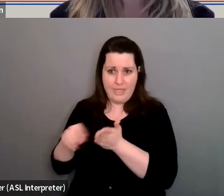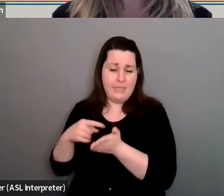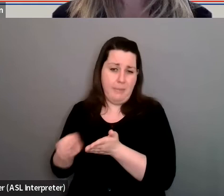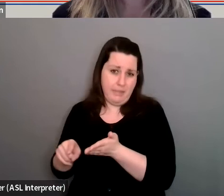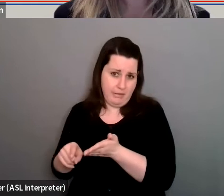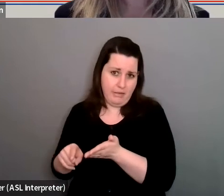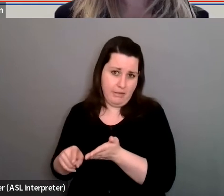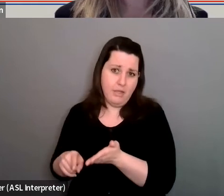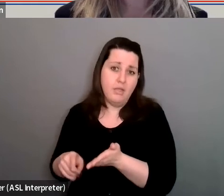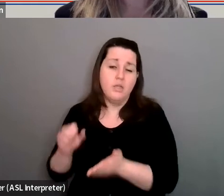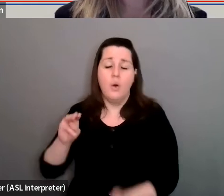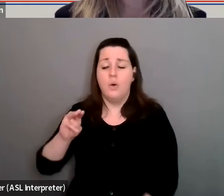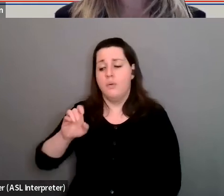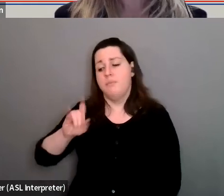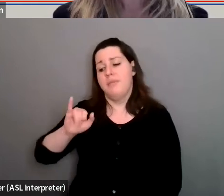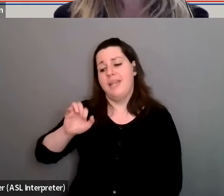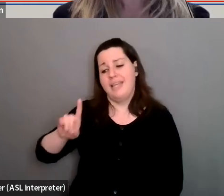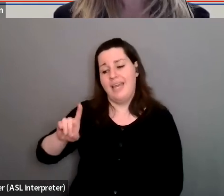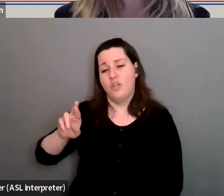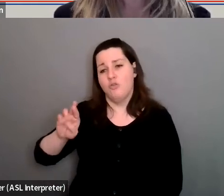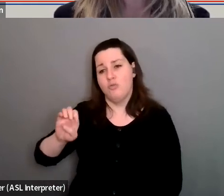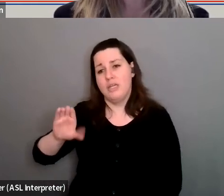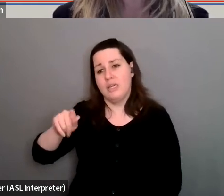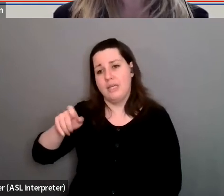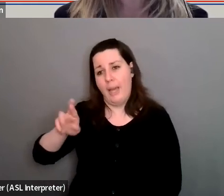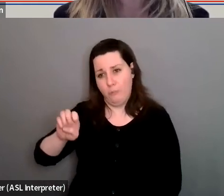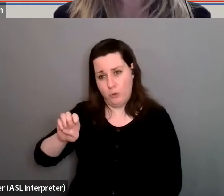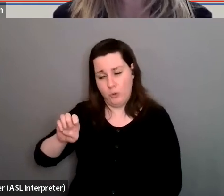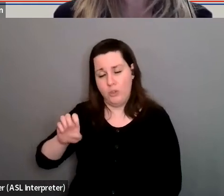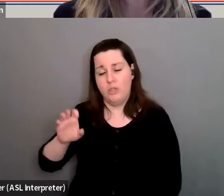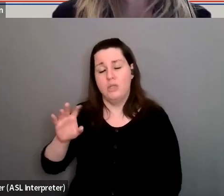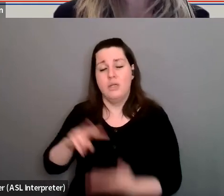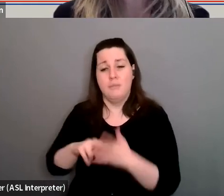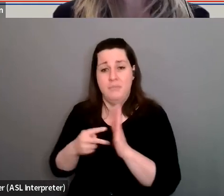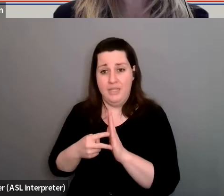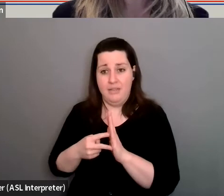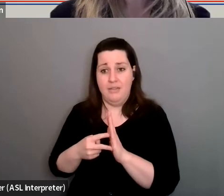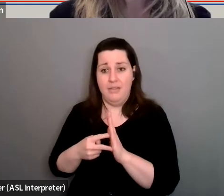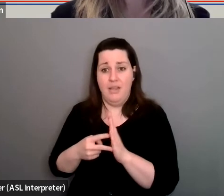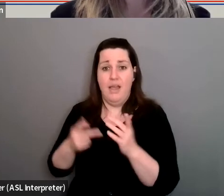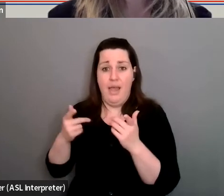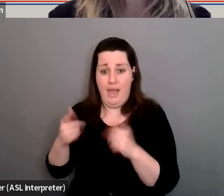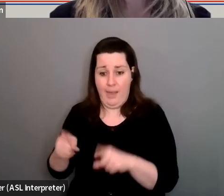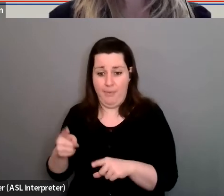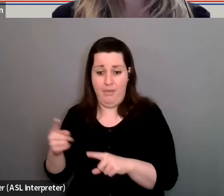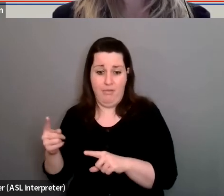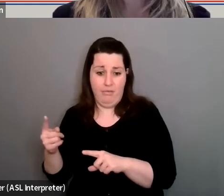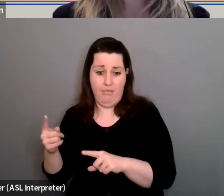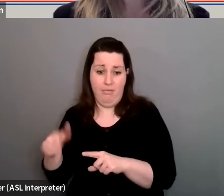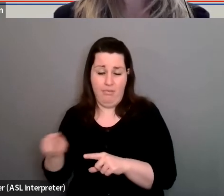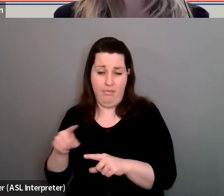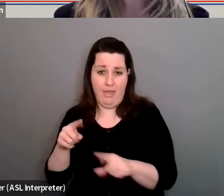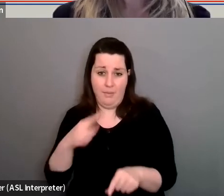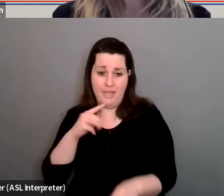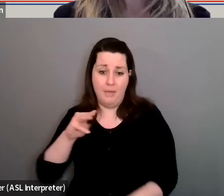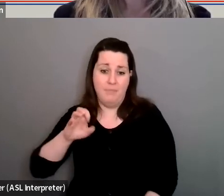paid. So Medicaid recapture is when you when they come back and say, okay, Medicaid expenses